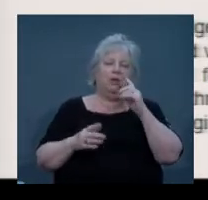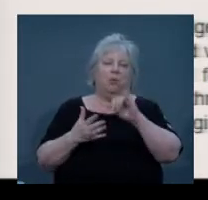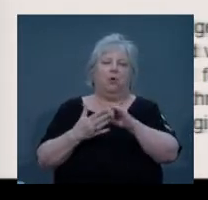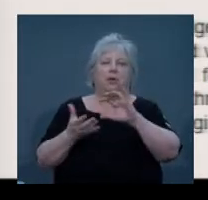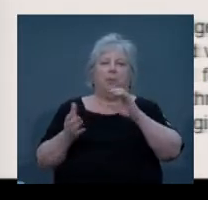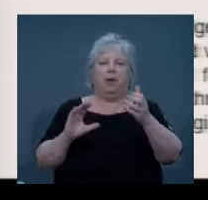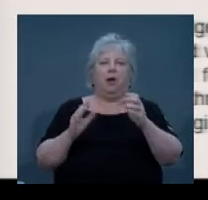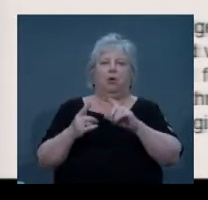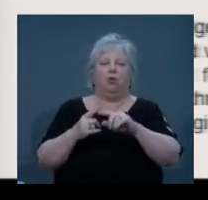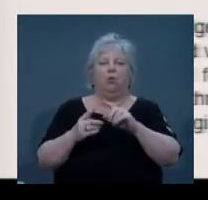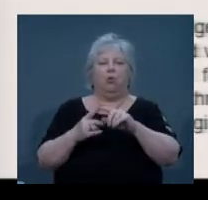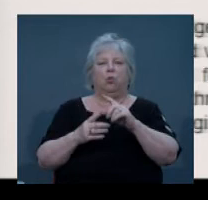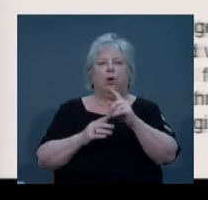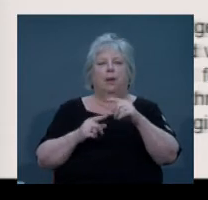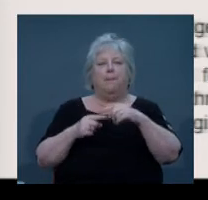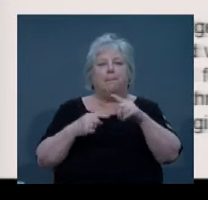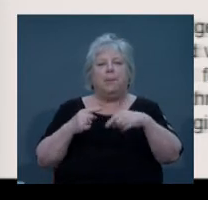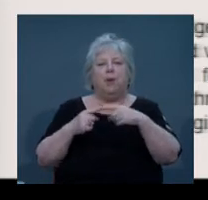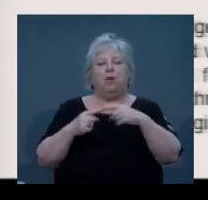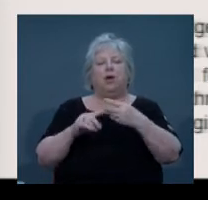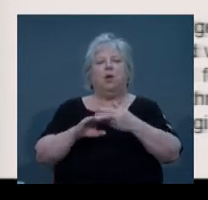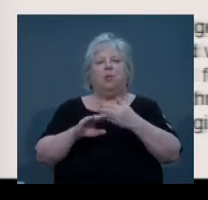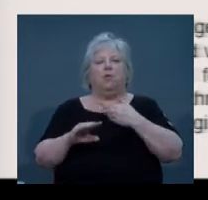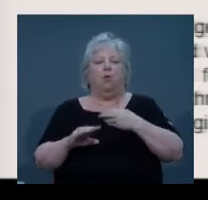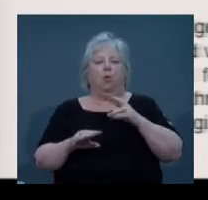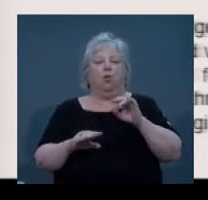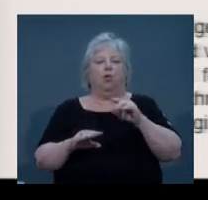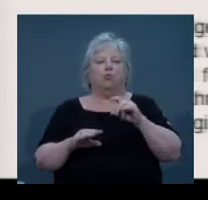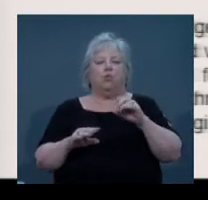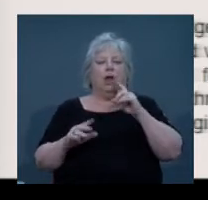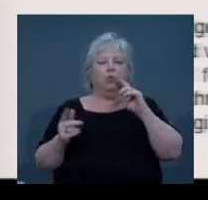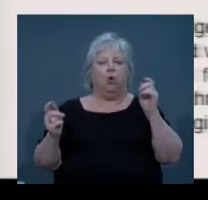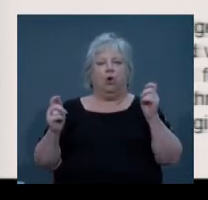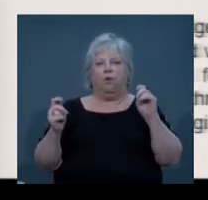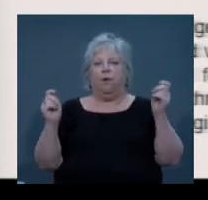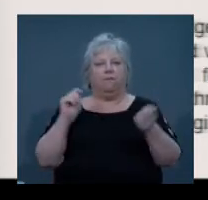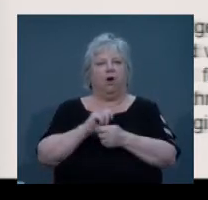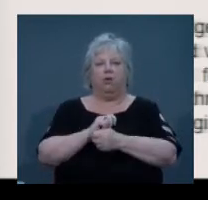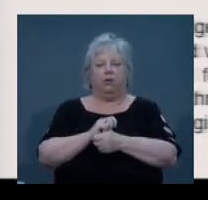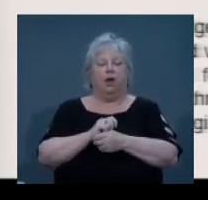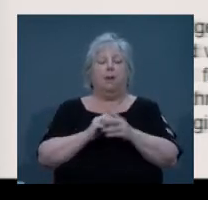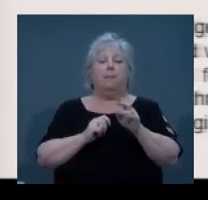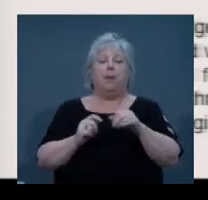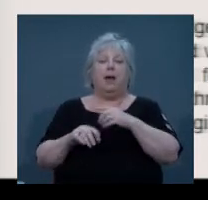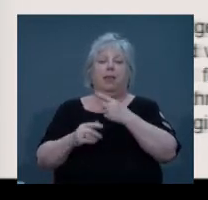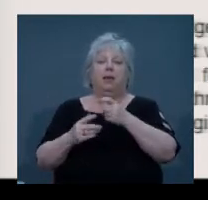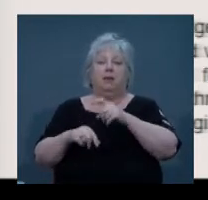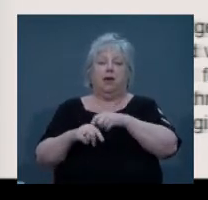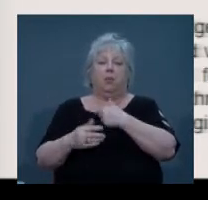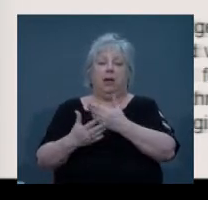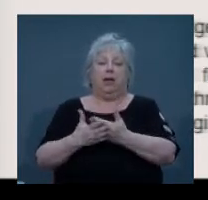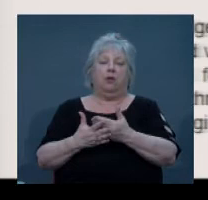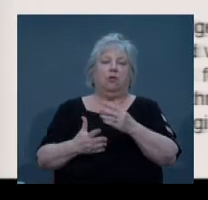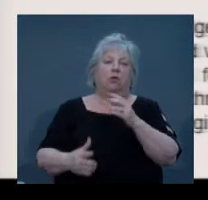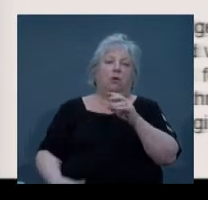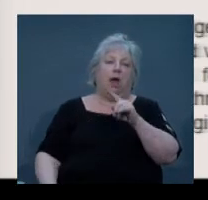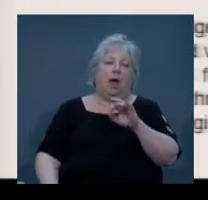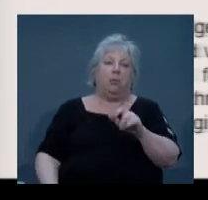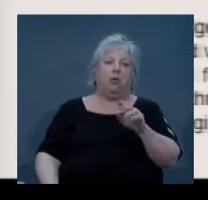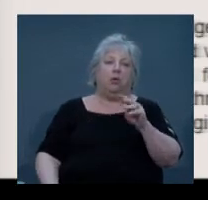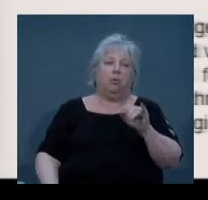to a period before those rates were reversed. By the time we get to April, May, and June, you're